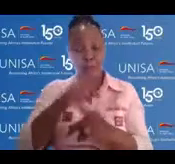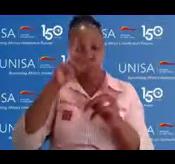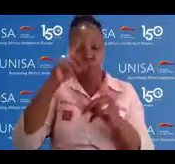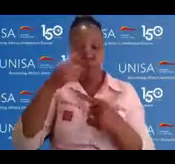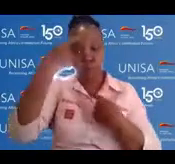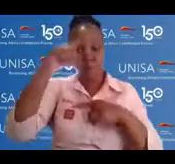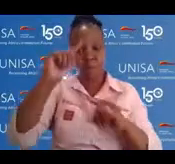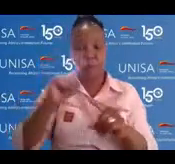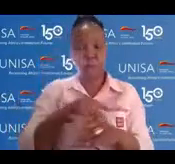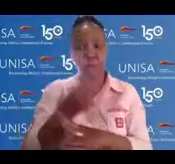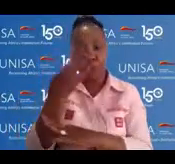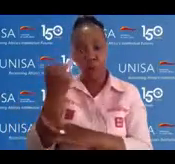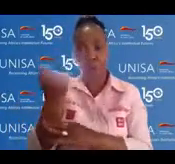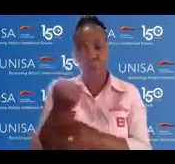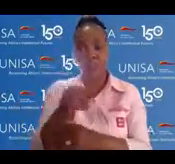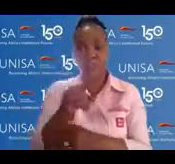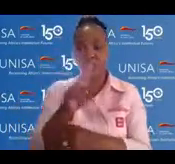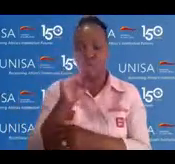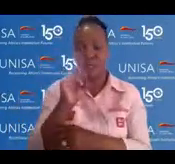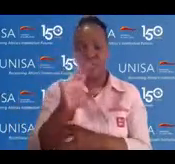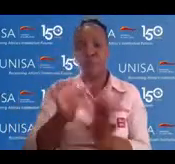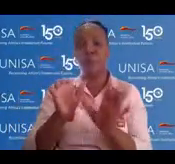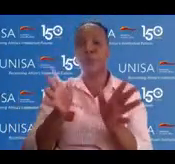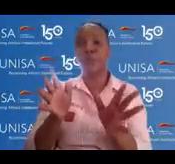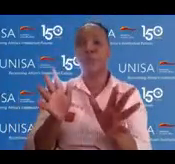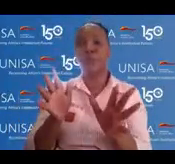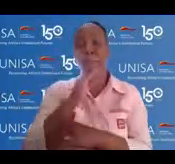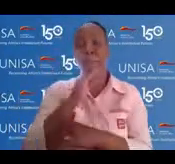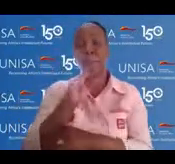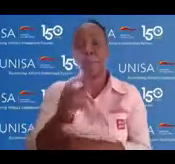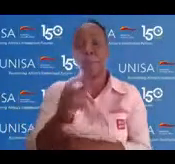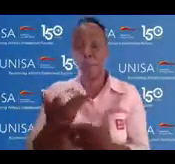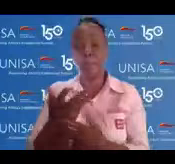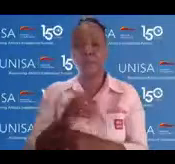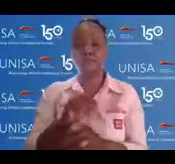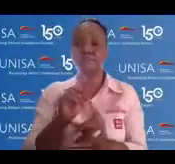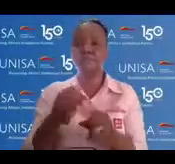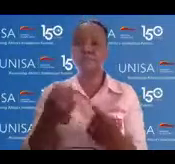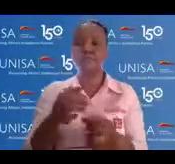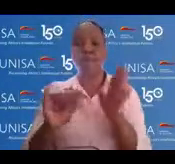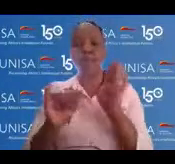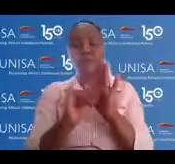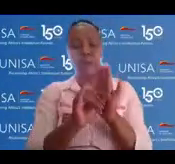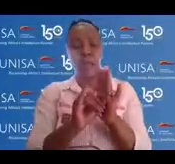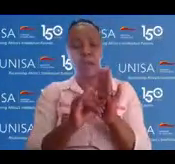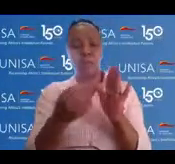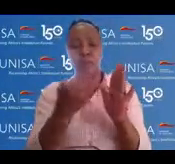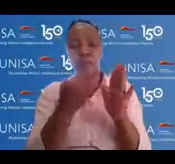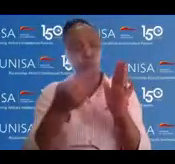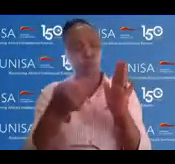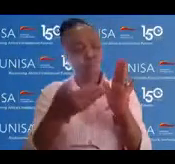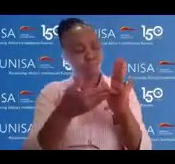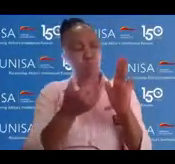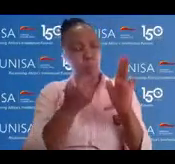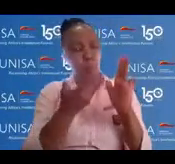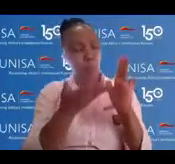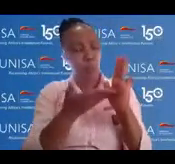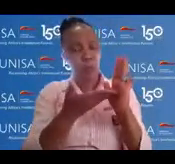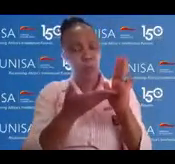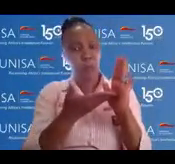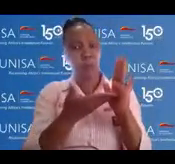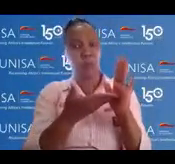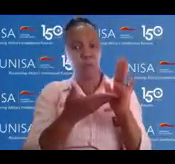just UNISA. It means we cannot identify who Thabang Jerry Masedi is at this point.